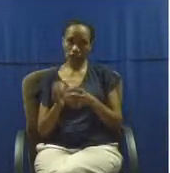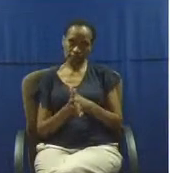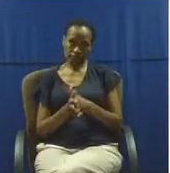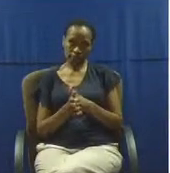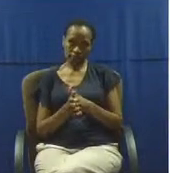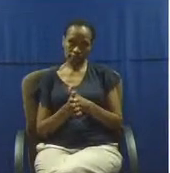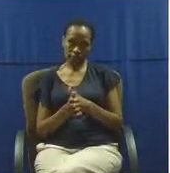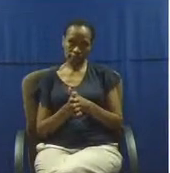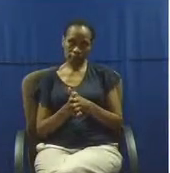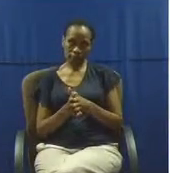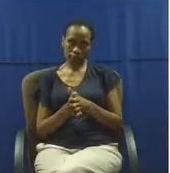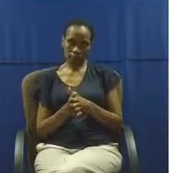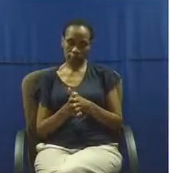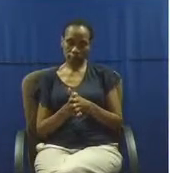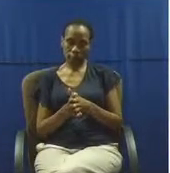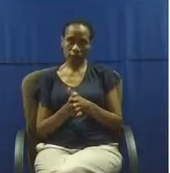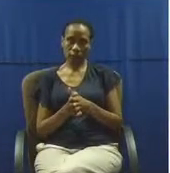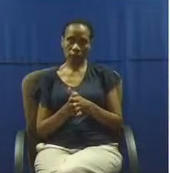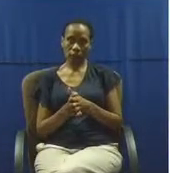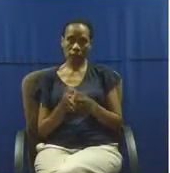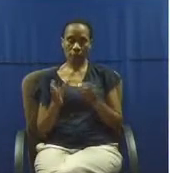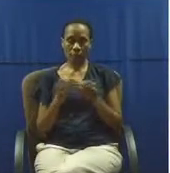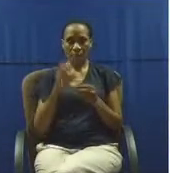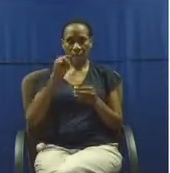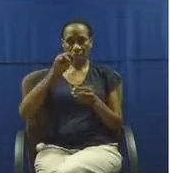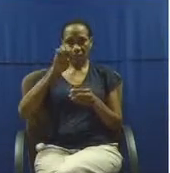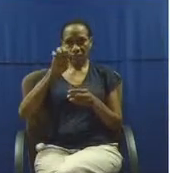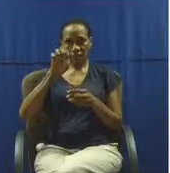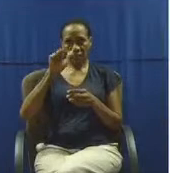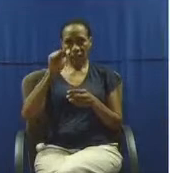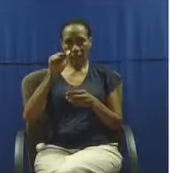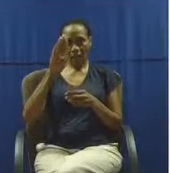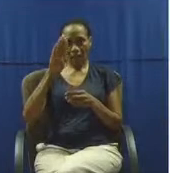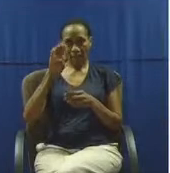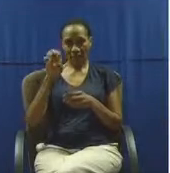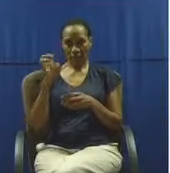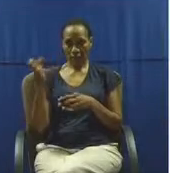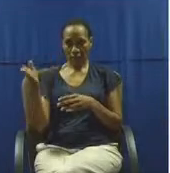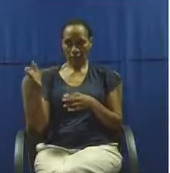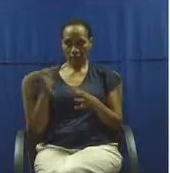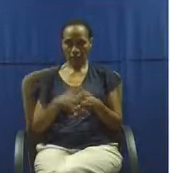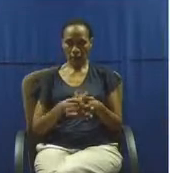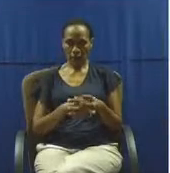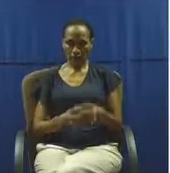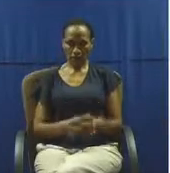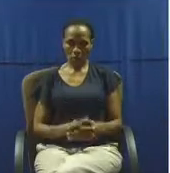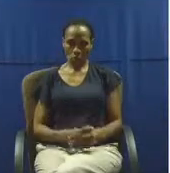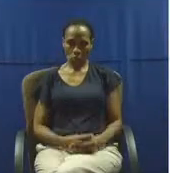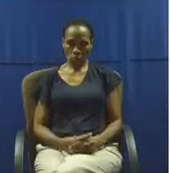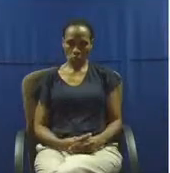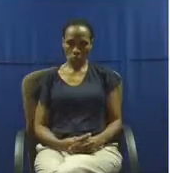be asked by the Honorable A.M. Siabi from the chamber.